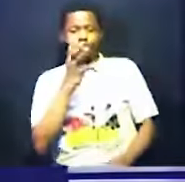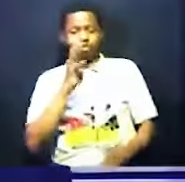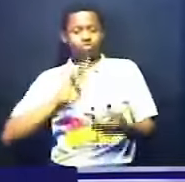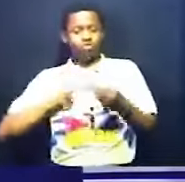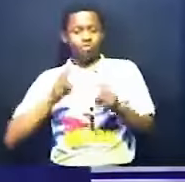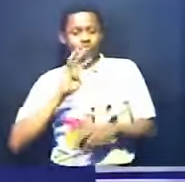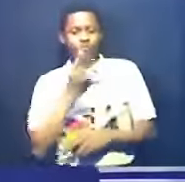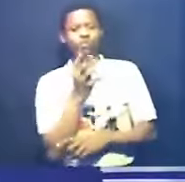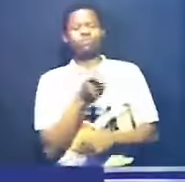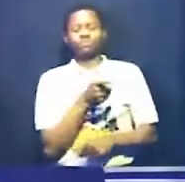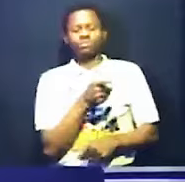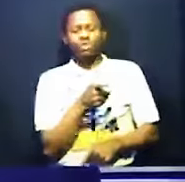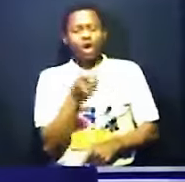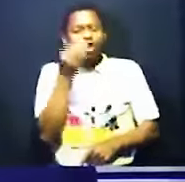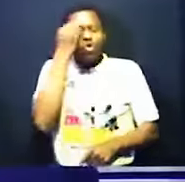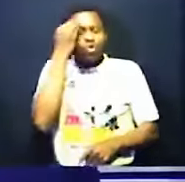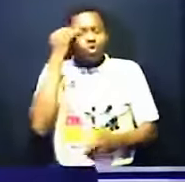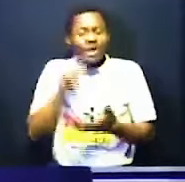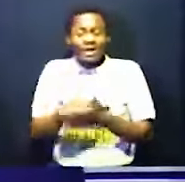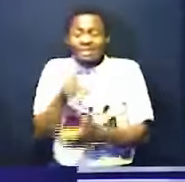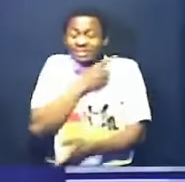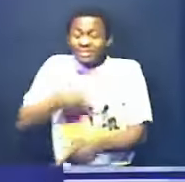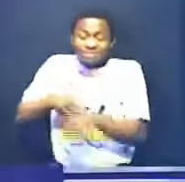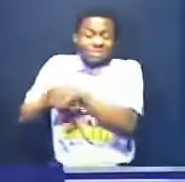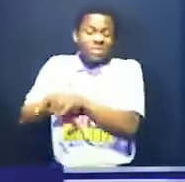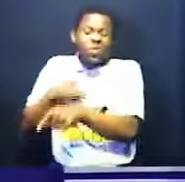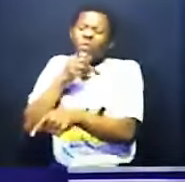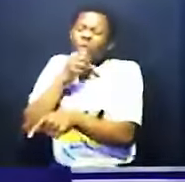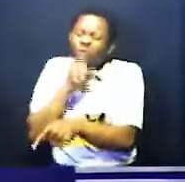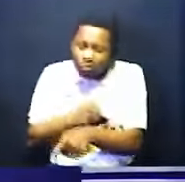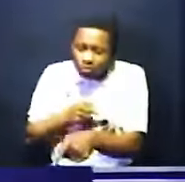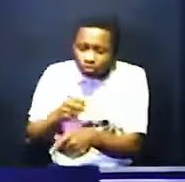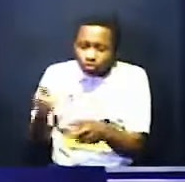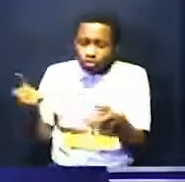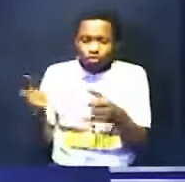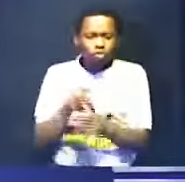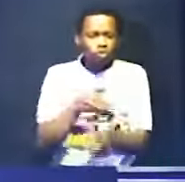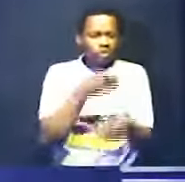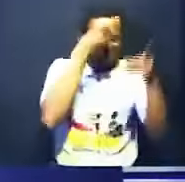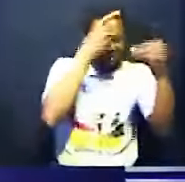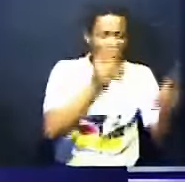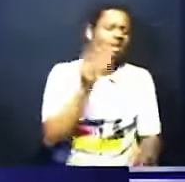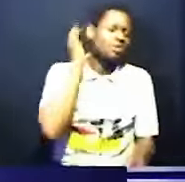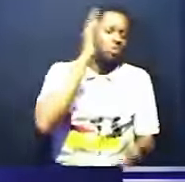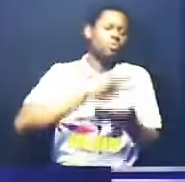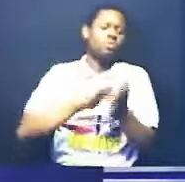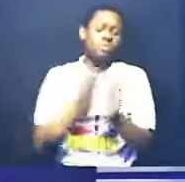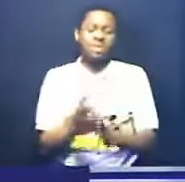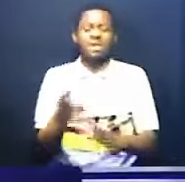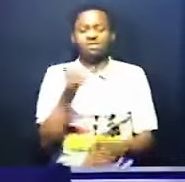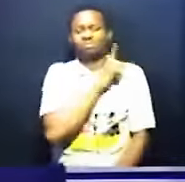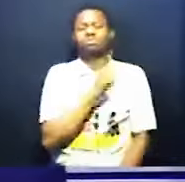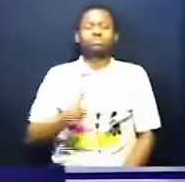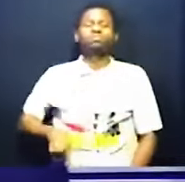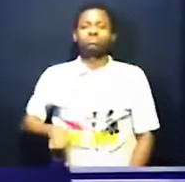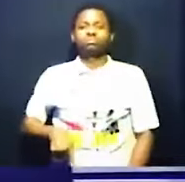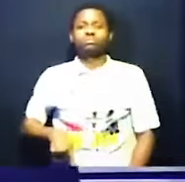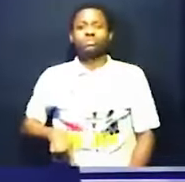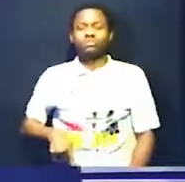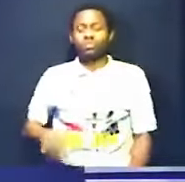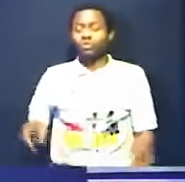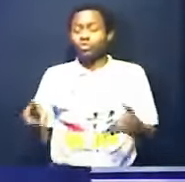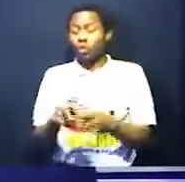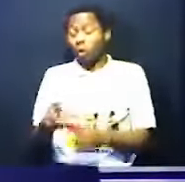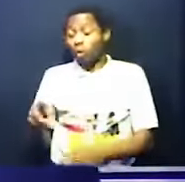himself forth to be the king. The man is very old man, and he was lying in bed,